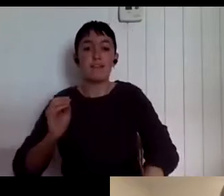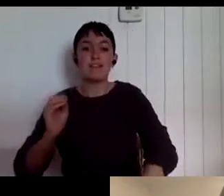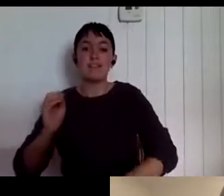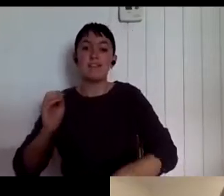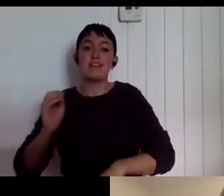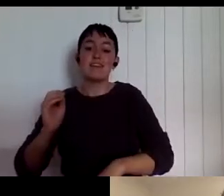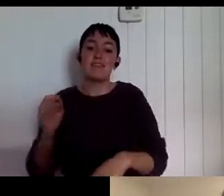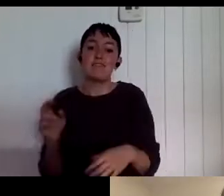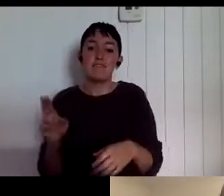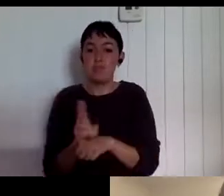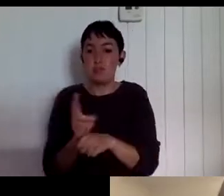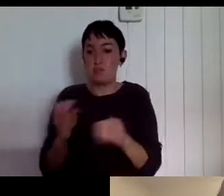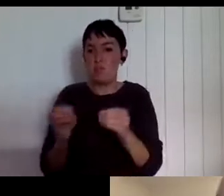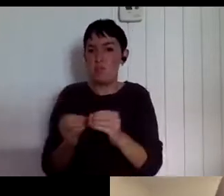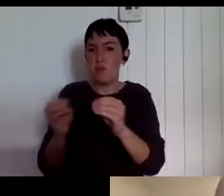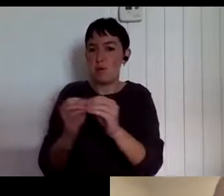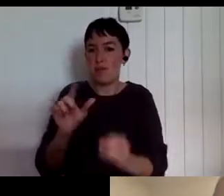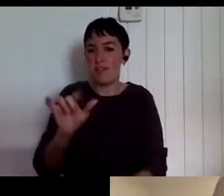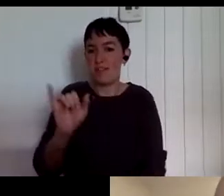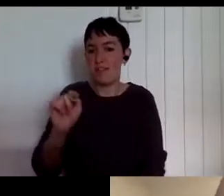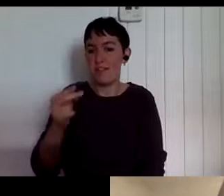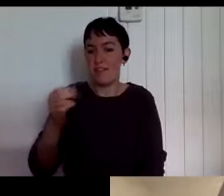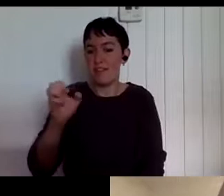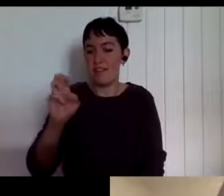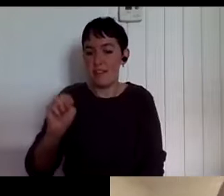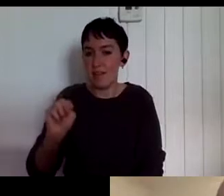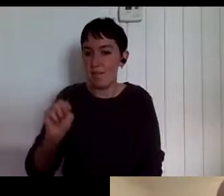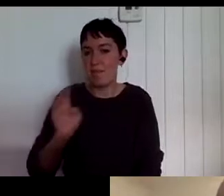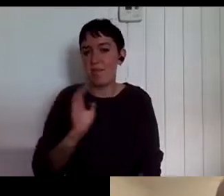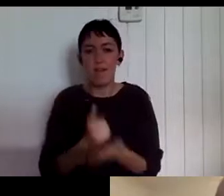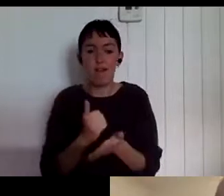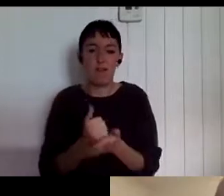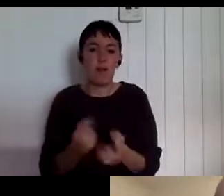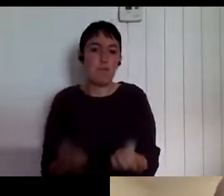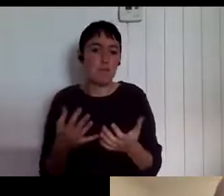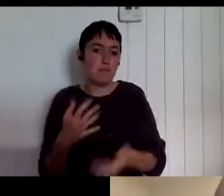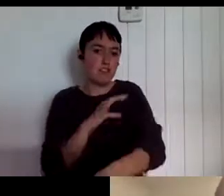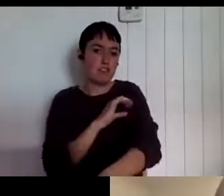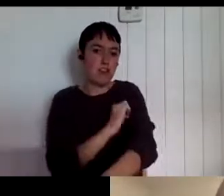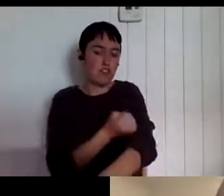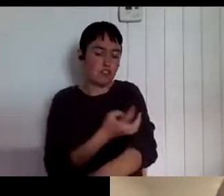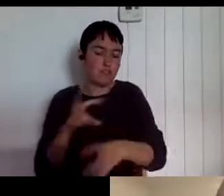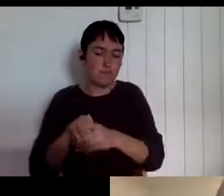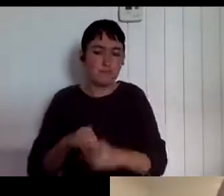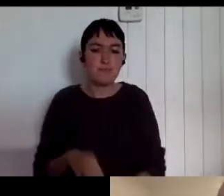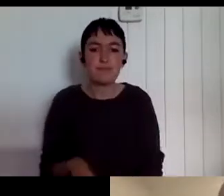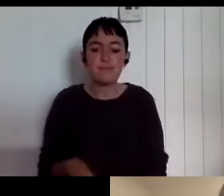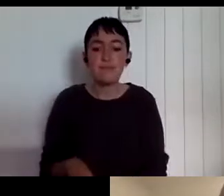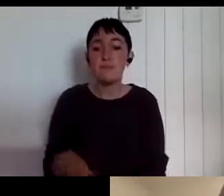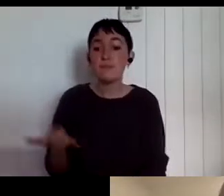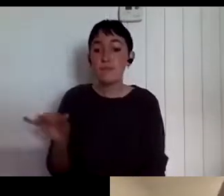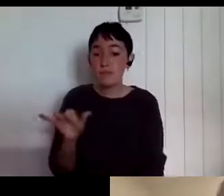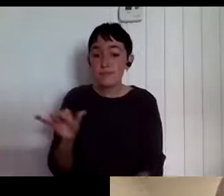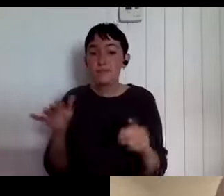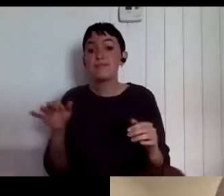lithium to be able to make the charging capacity better. It's also trying to engineer those batteries so that you can put them in an actual